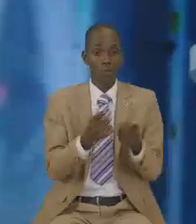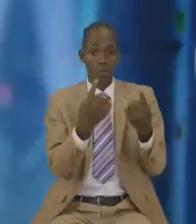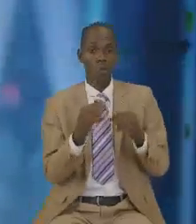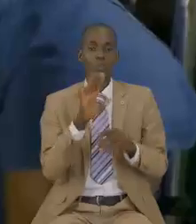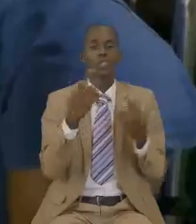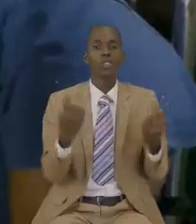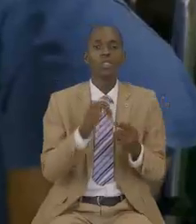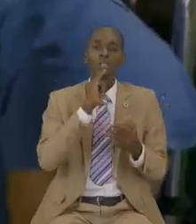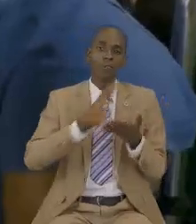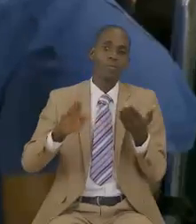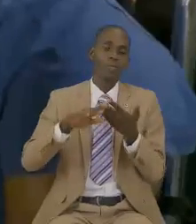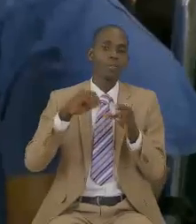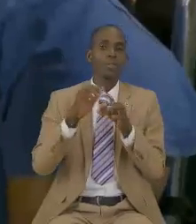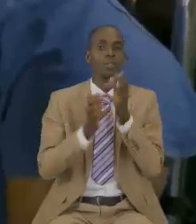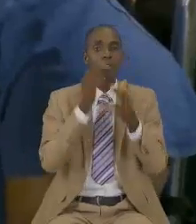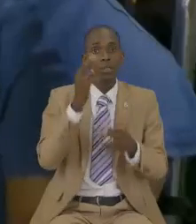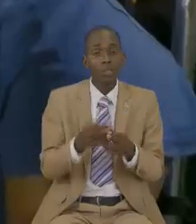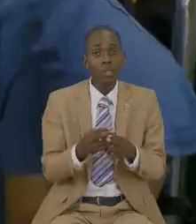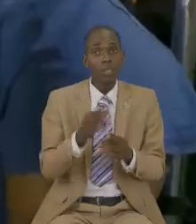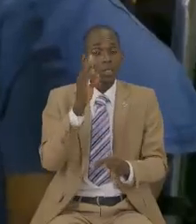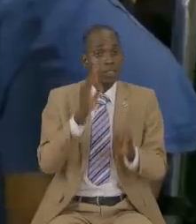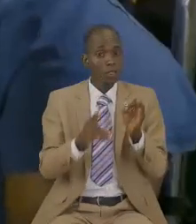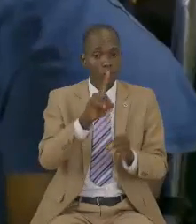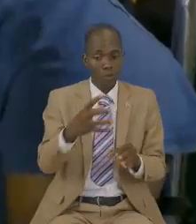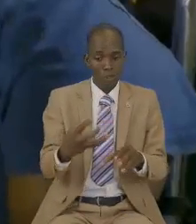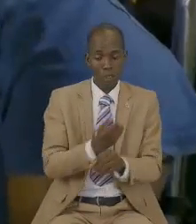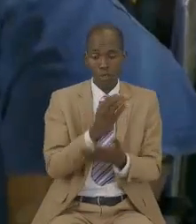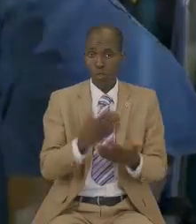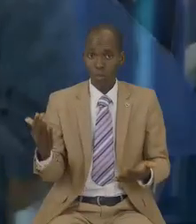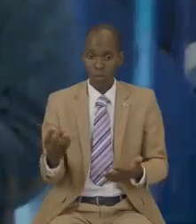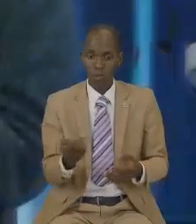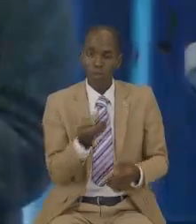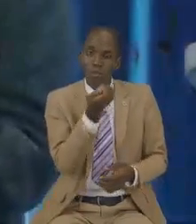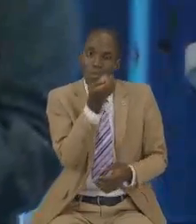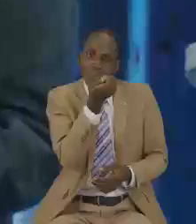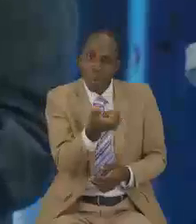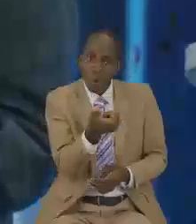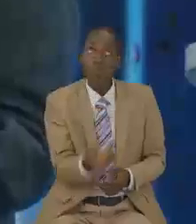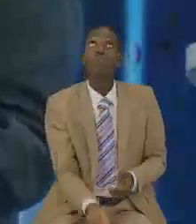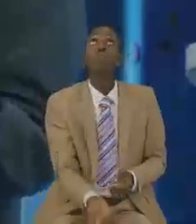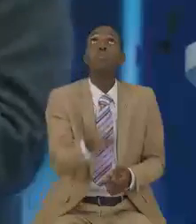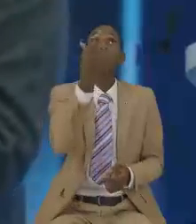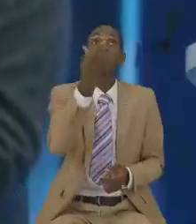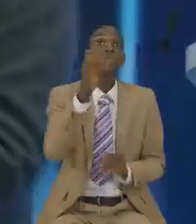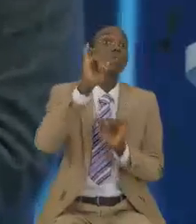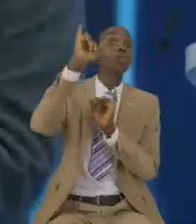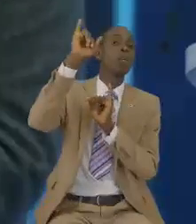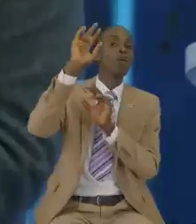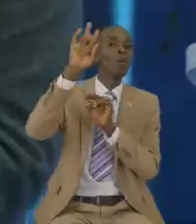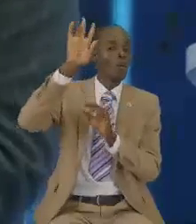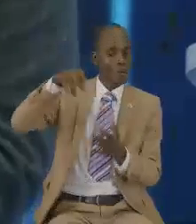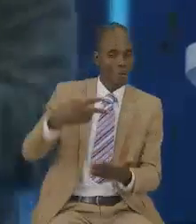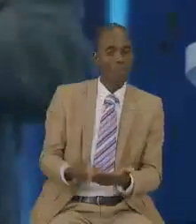Amen. If you throw something up that is small, it will come down. If you throw